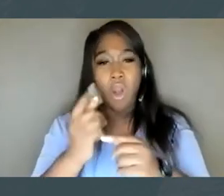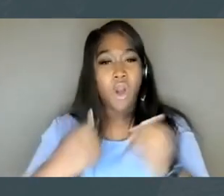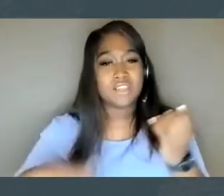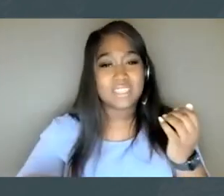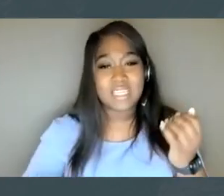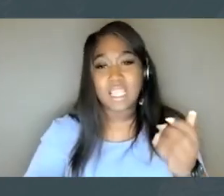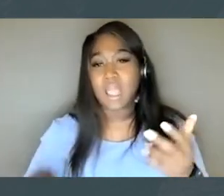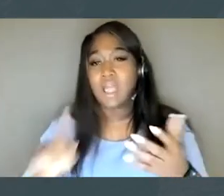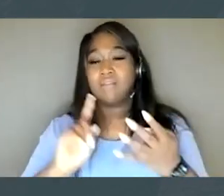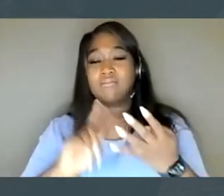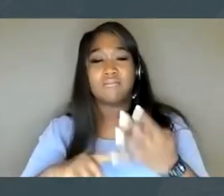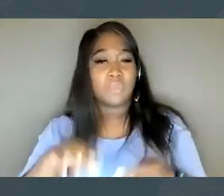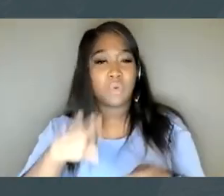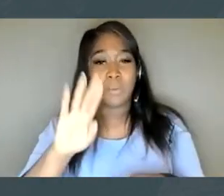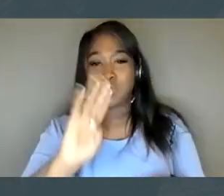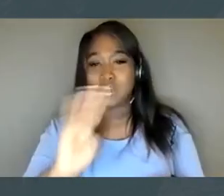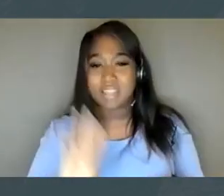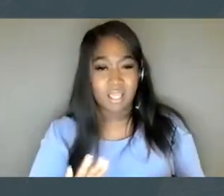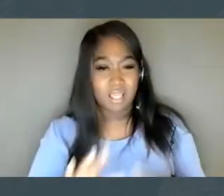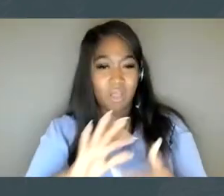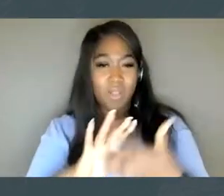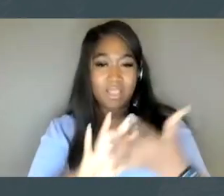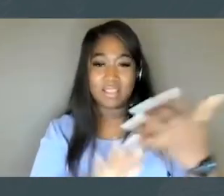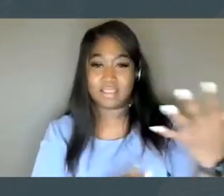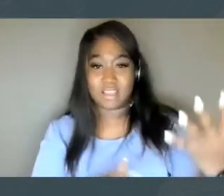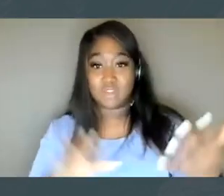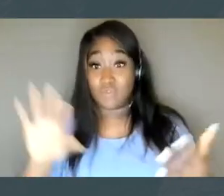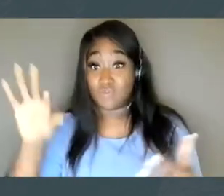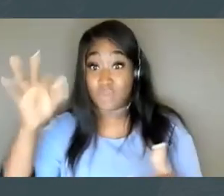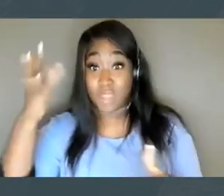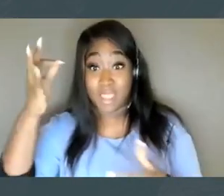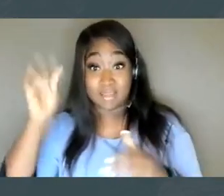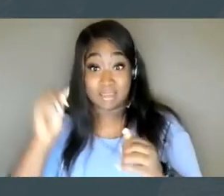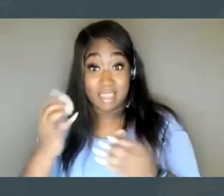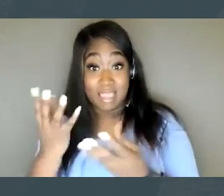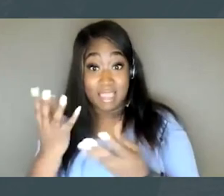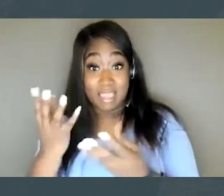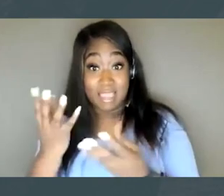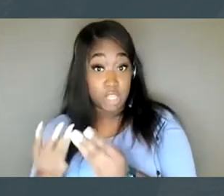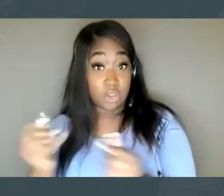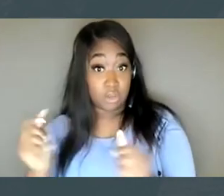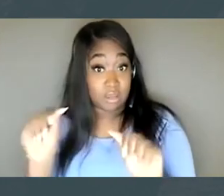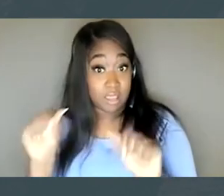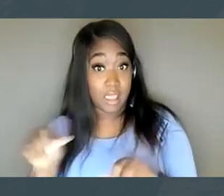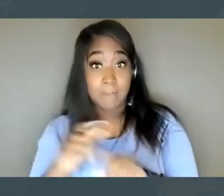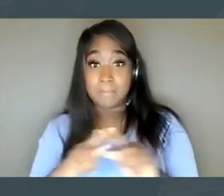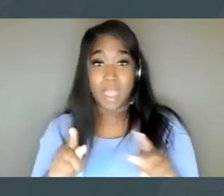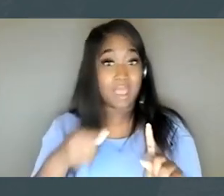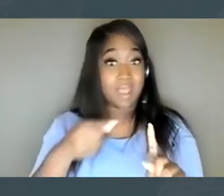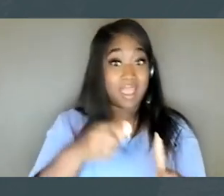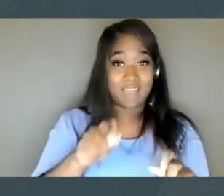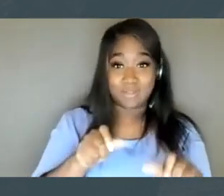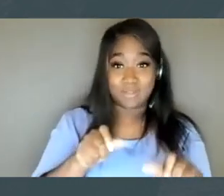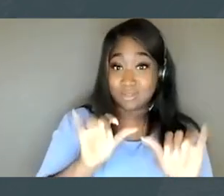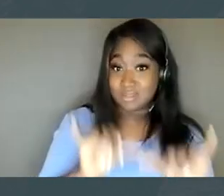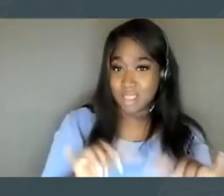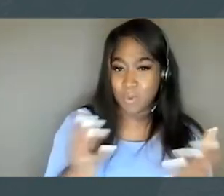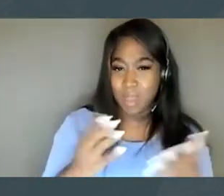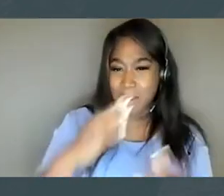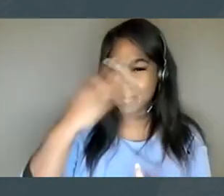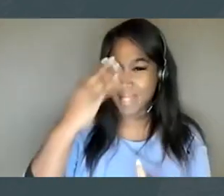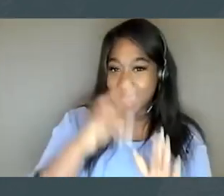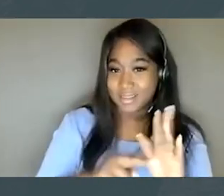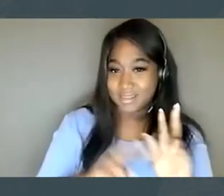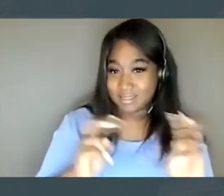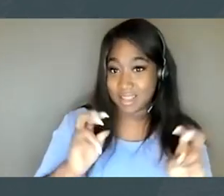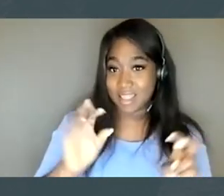all these things. So France can disappear. What cannot disappear is Blackness and the idea of